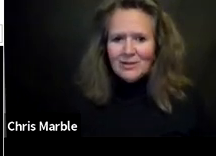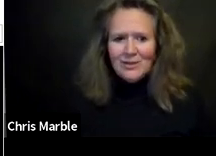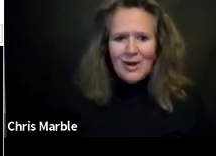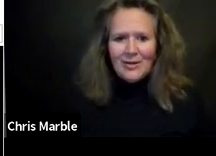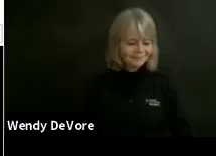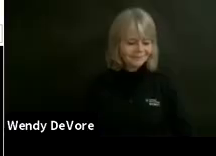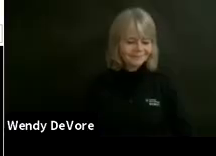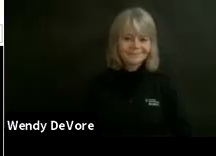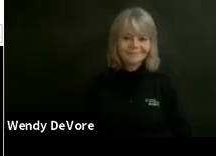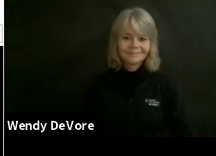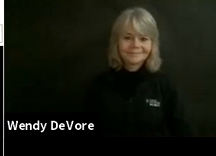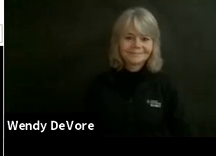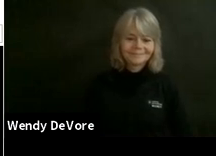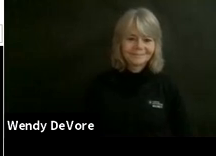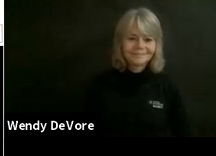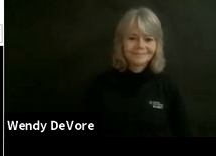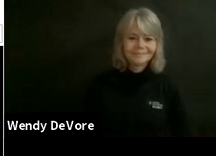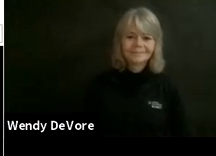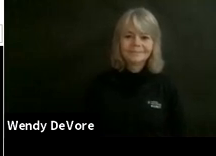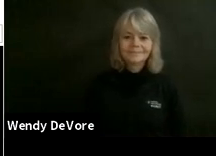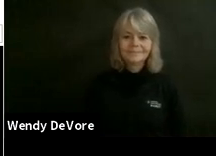the opportunity here today to talk to you all.